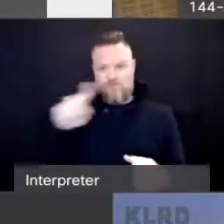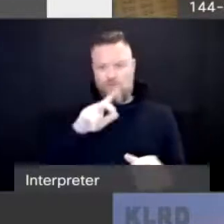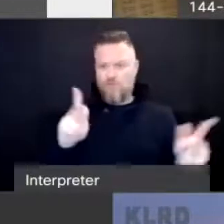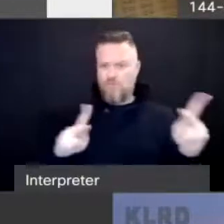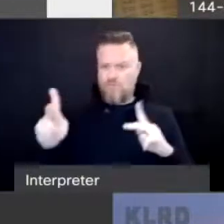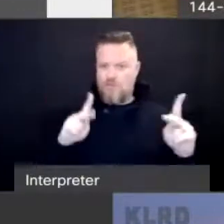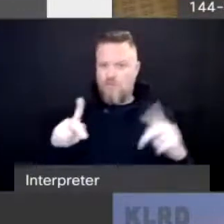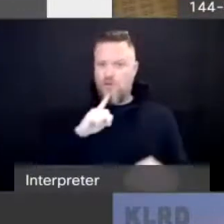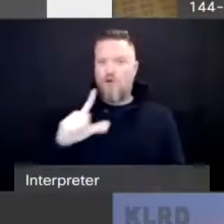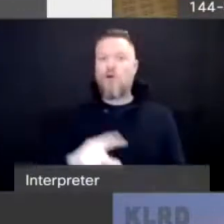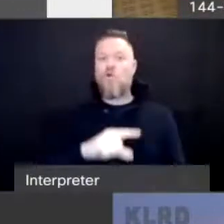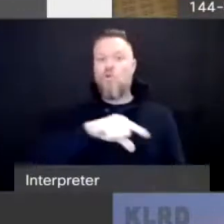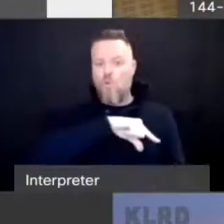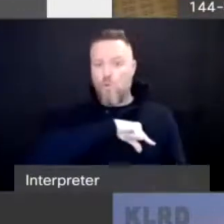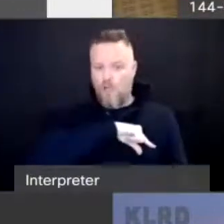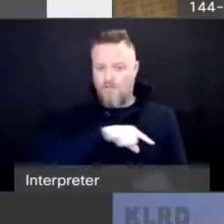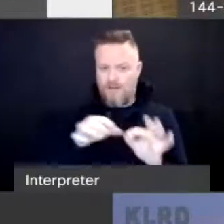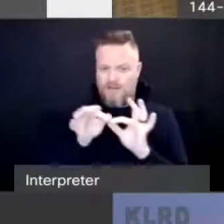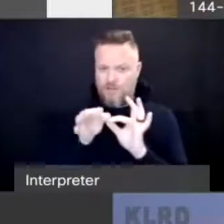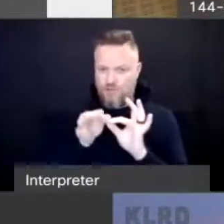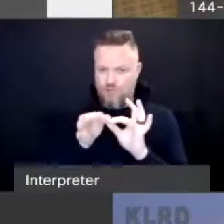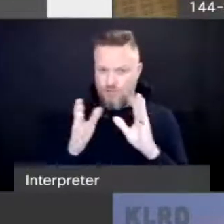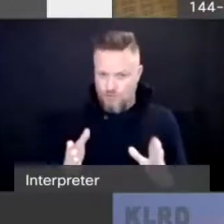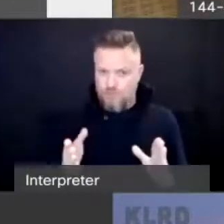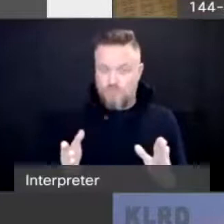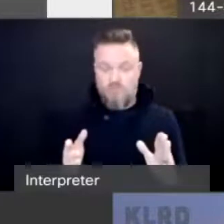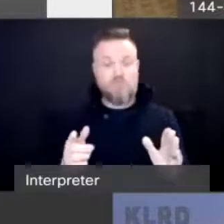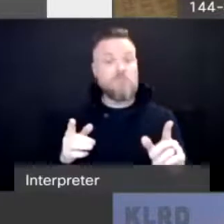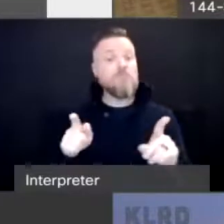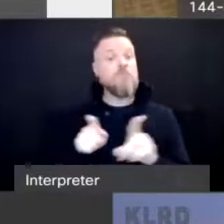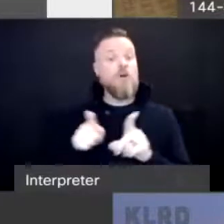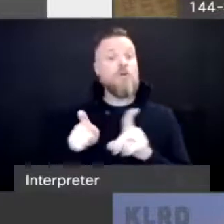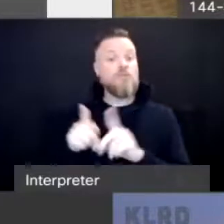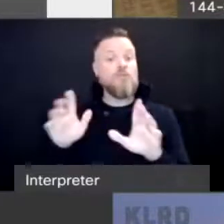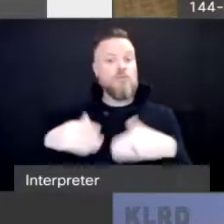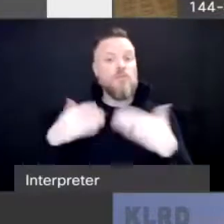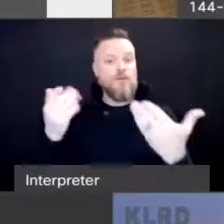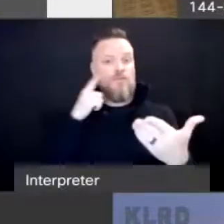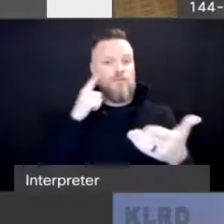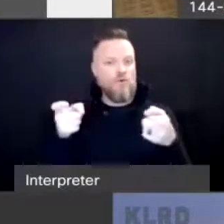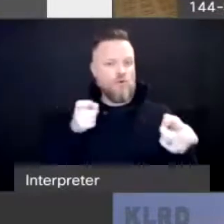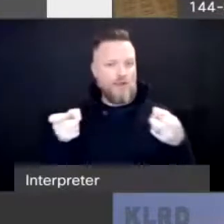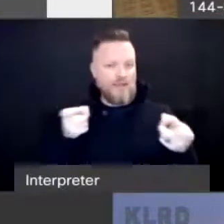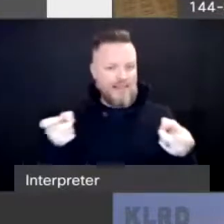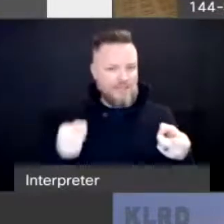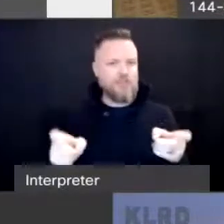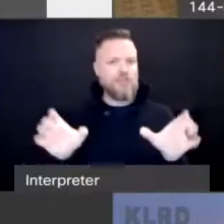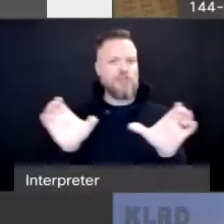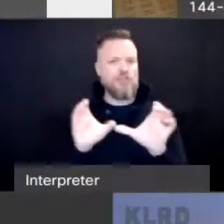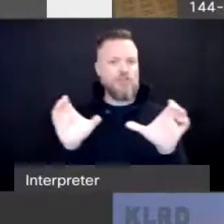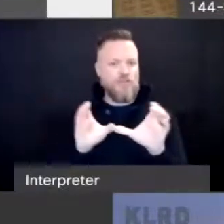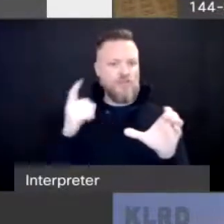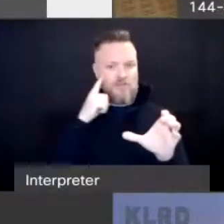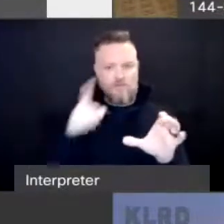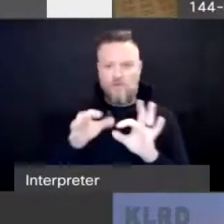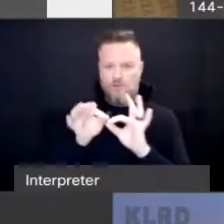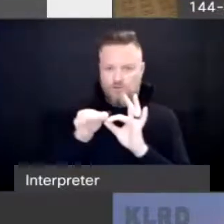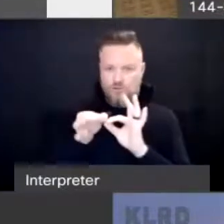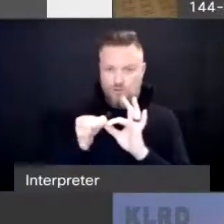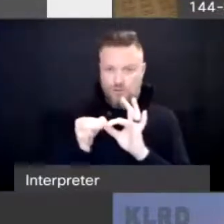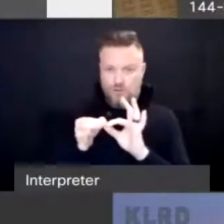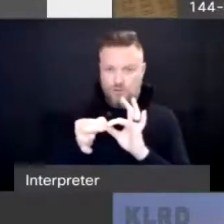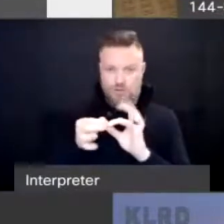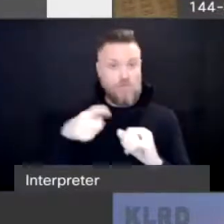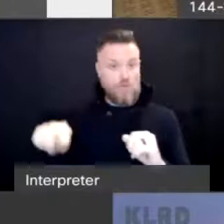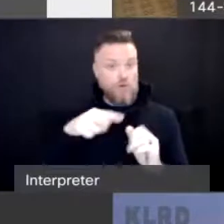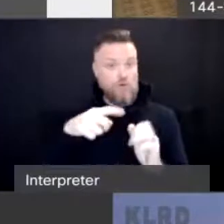qualified interpreters, and for the provision of regulation and certification of interpreters. Those